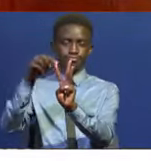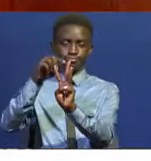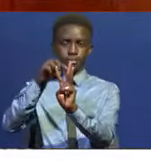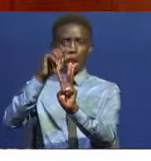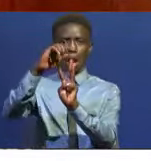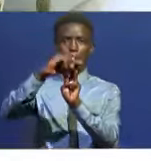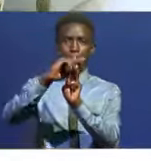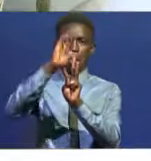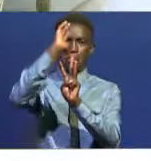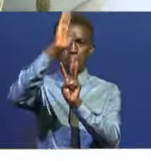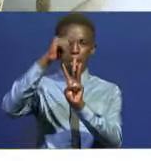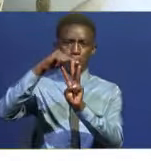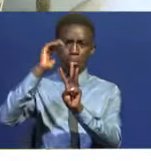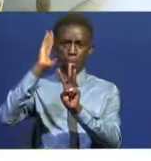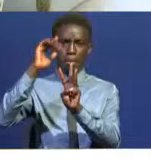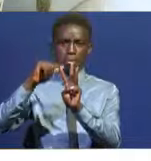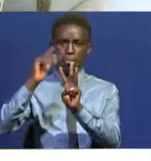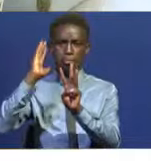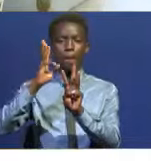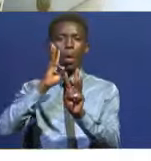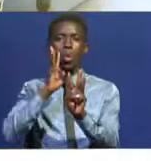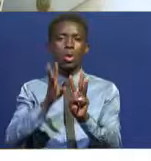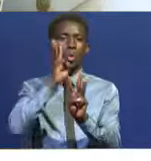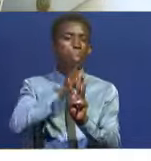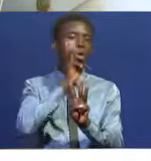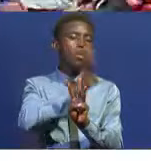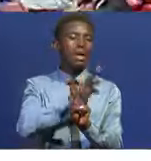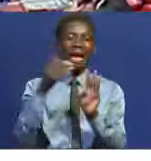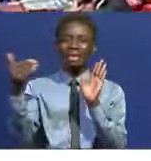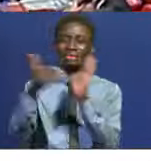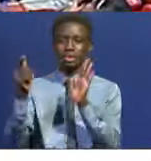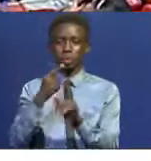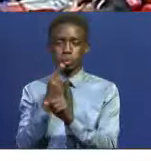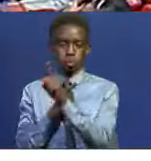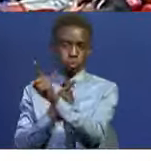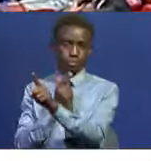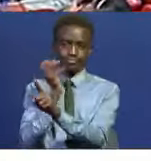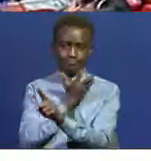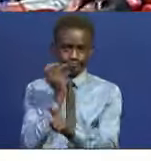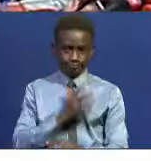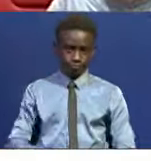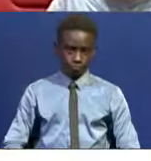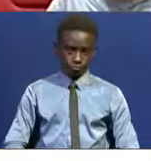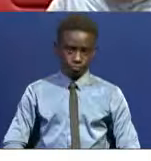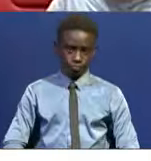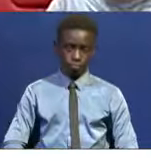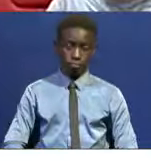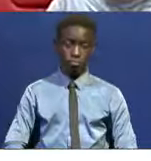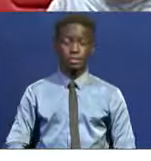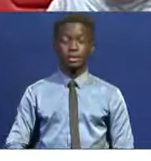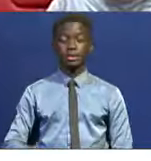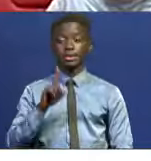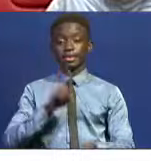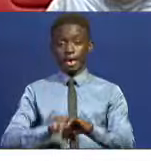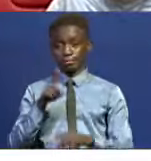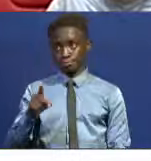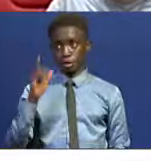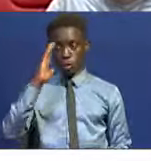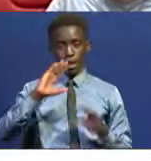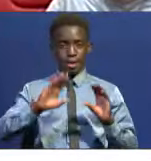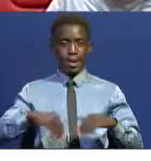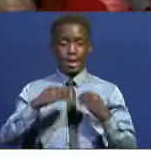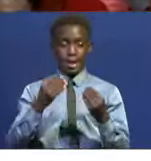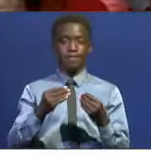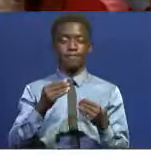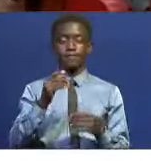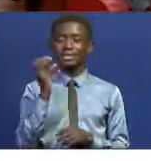Mutuse has premised his impeachment motion against Gachagua. During the impeachment motion, the DP will be accorded 2 hours from 5 p.m.